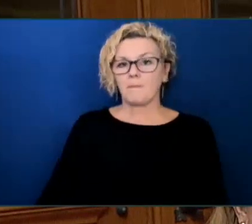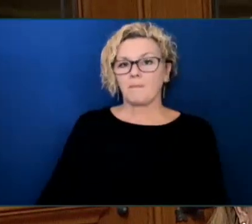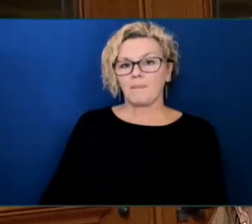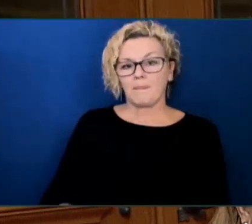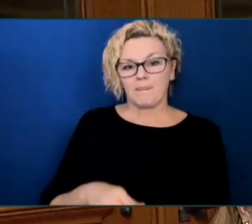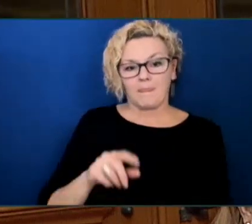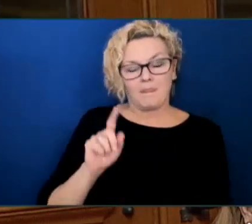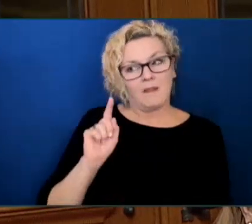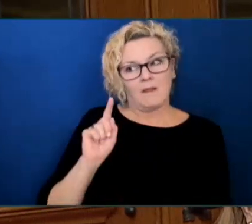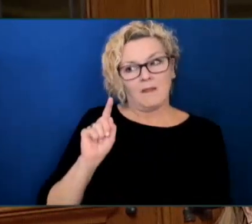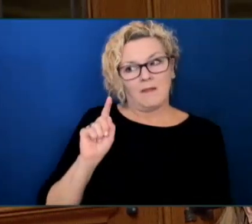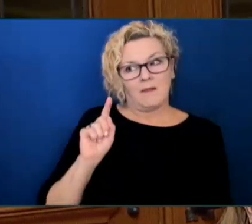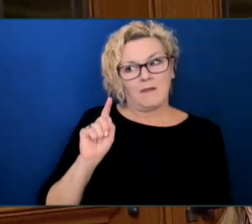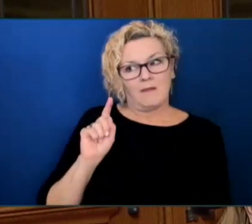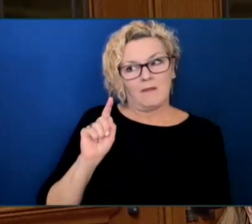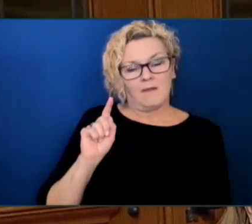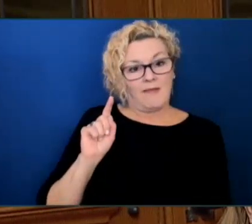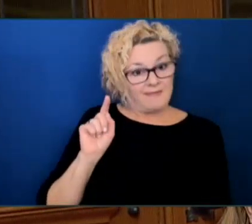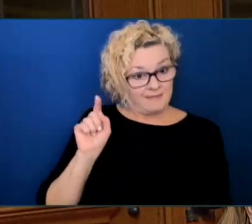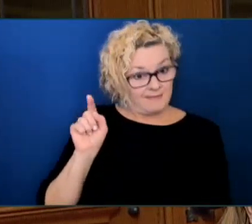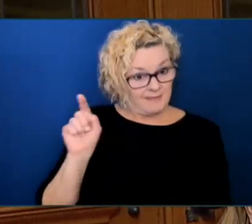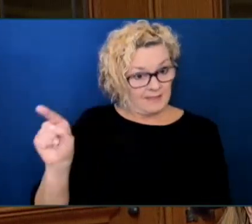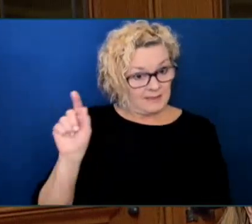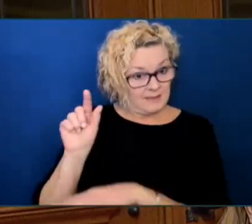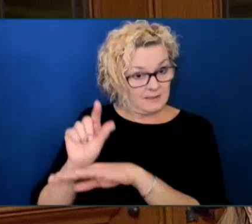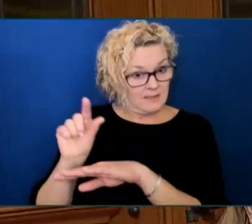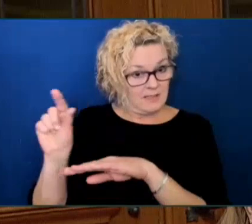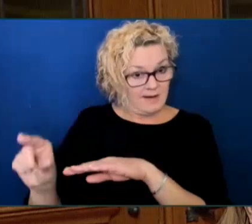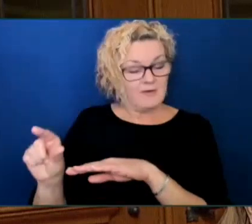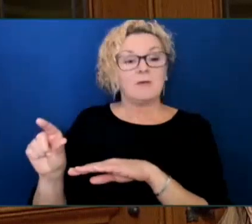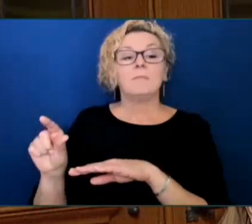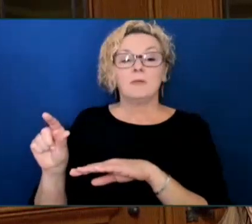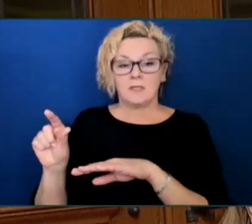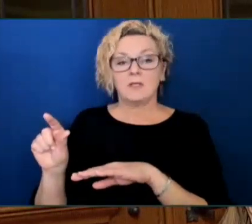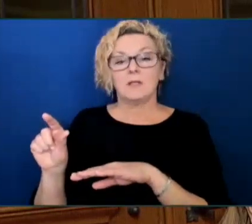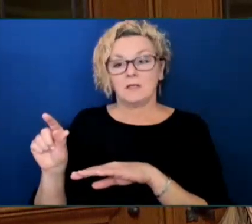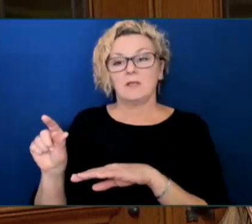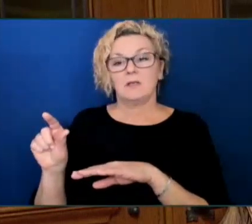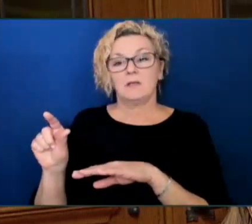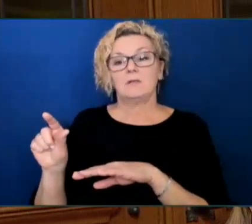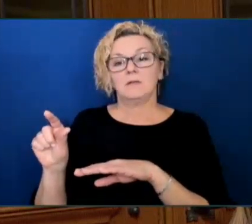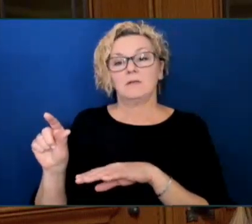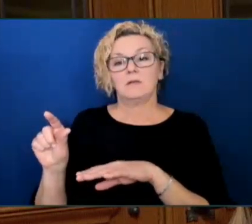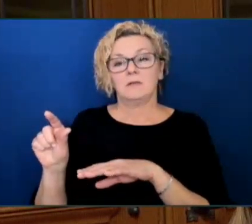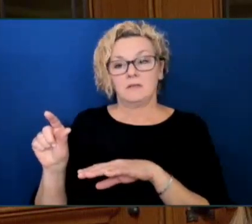Undoing White Supremacy and Racism in the Office of the Provincial Health Officer.